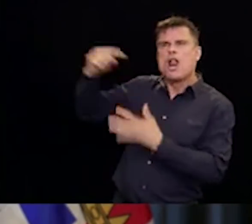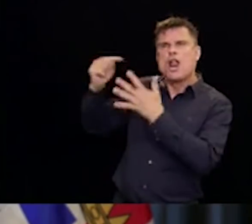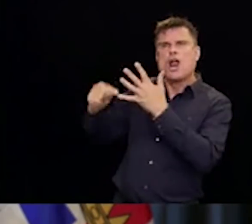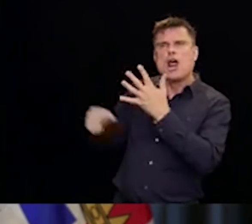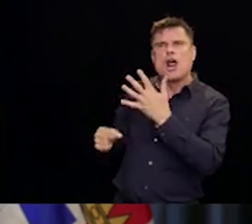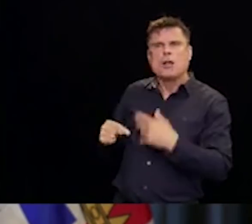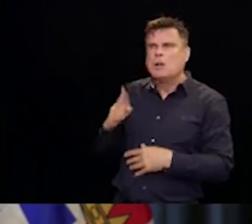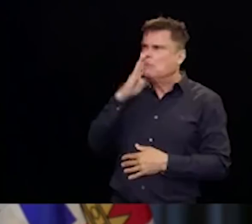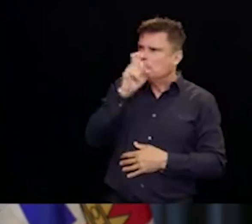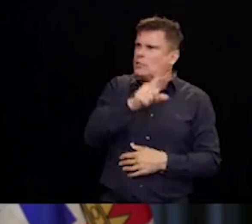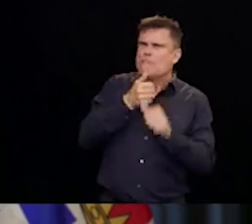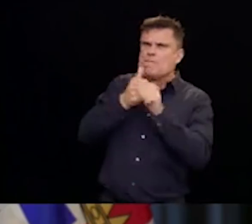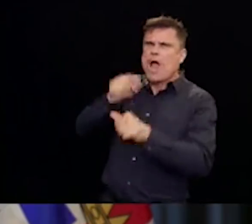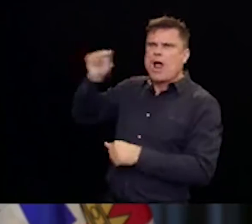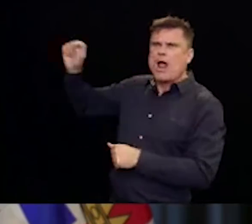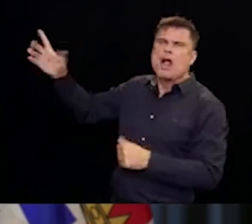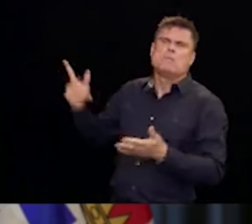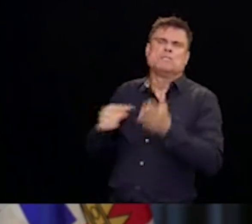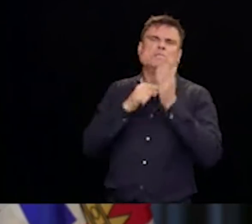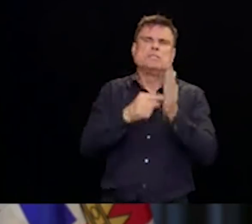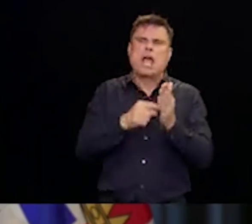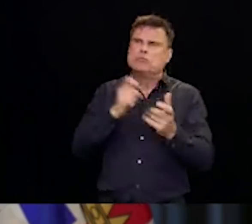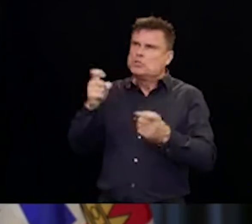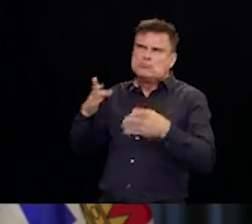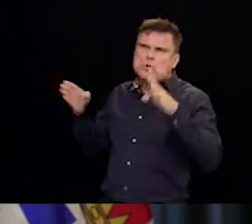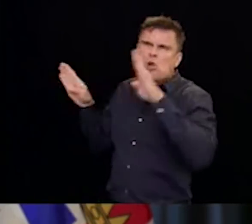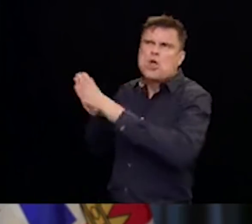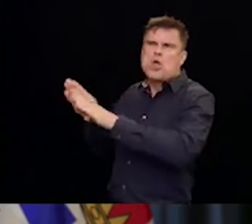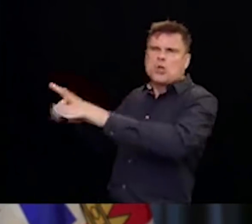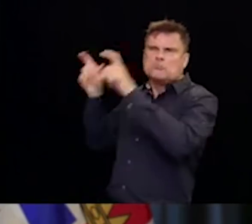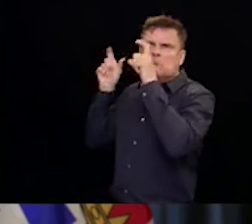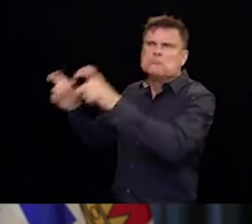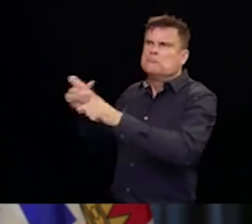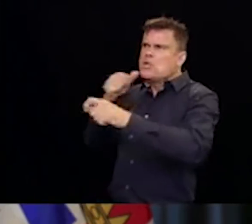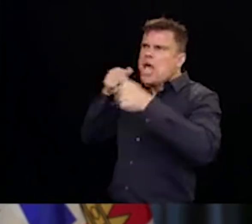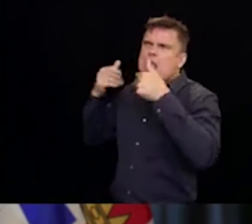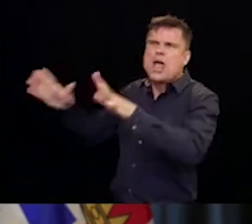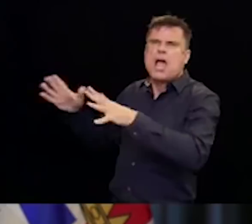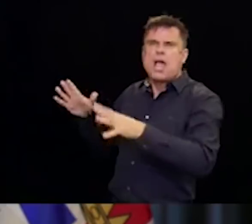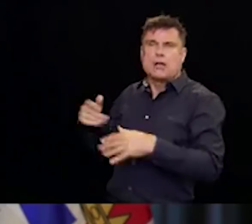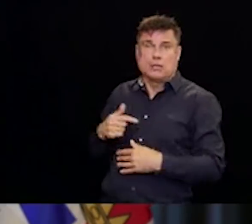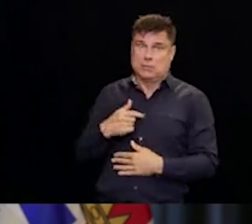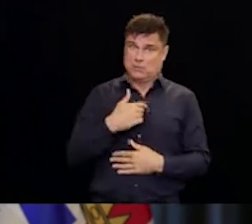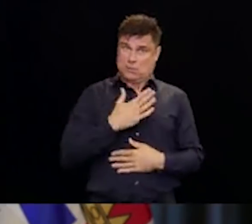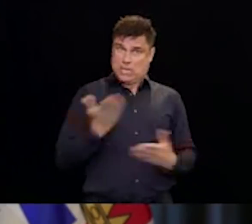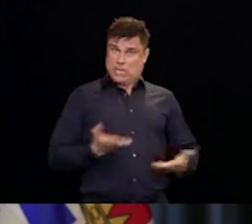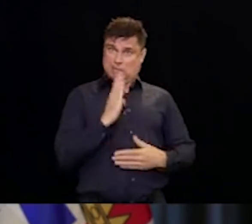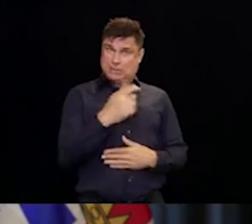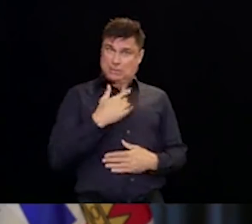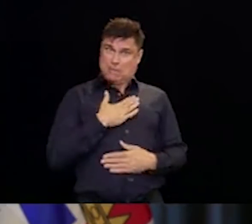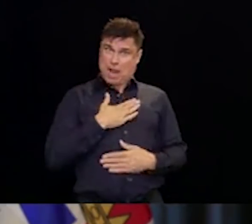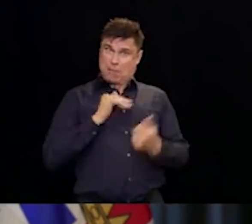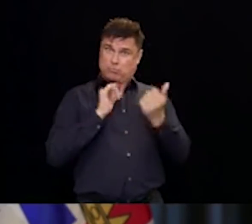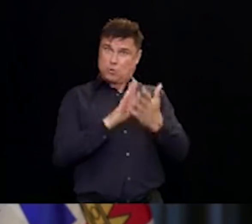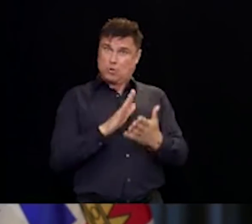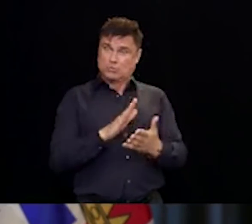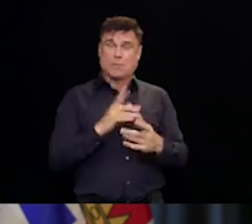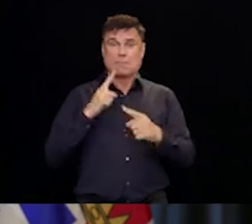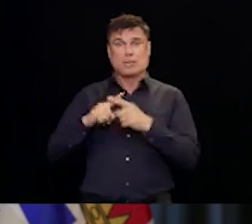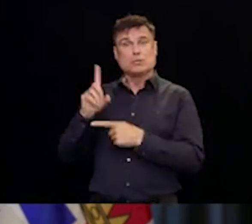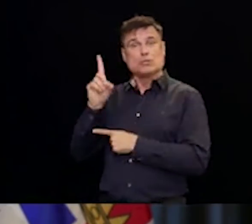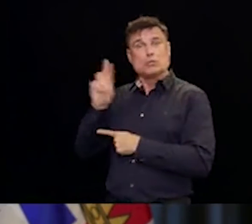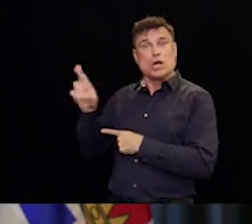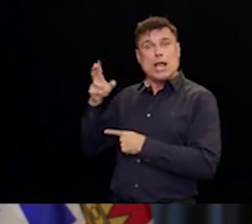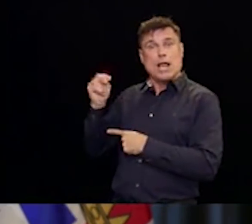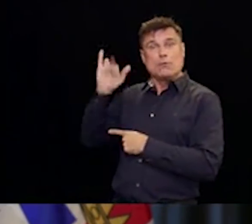beginning, because our approach, and certainly Dr. Henry's approach, was how do we solve the problem rather than just identify the problem. And